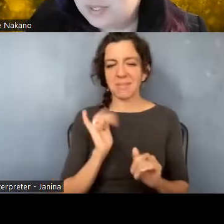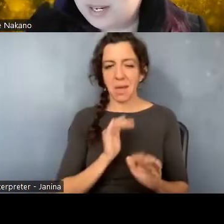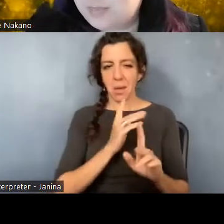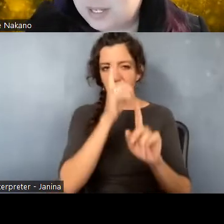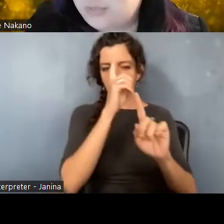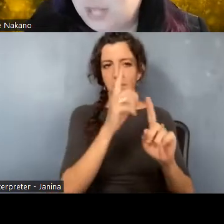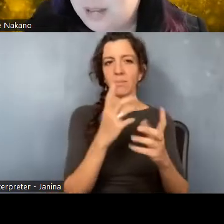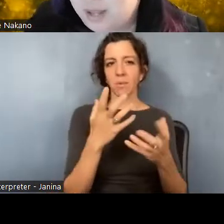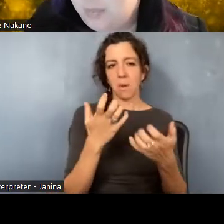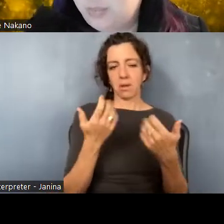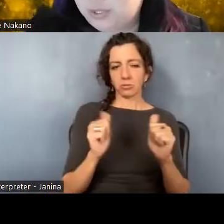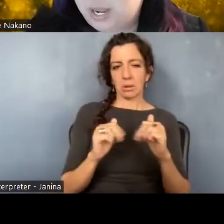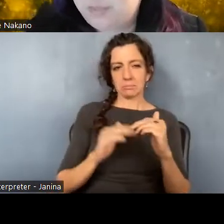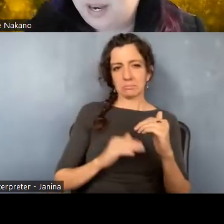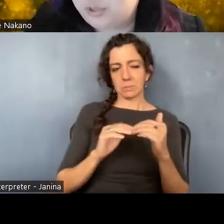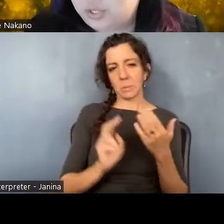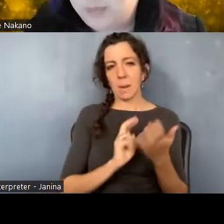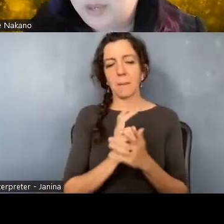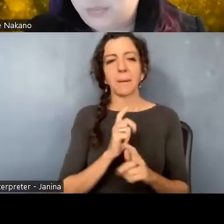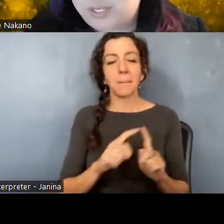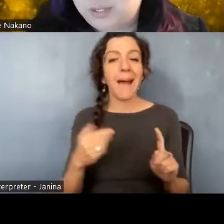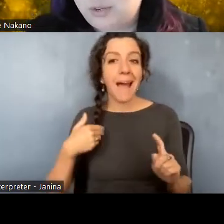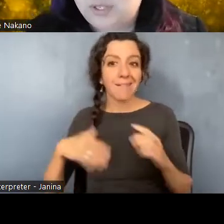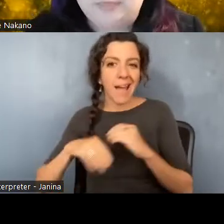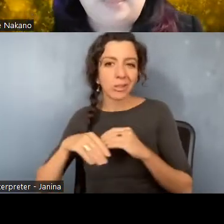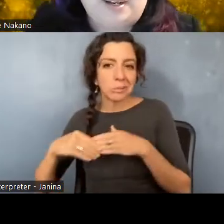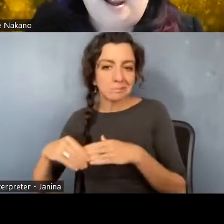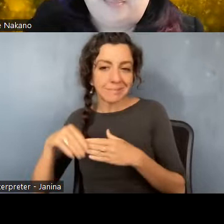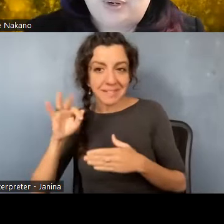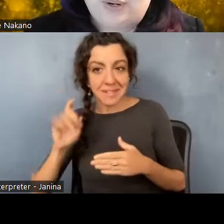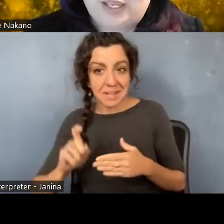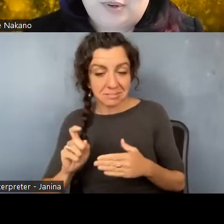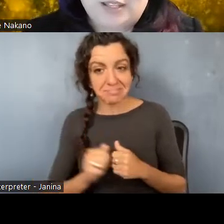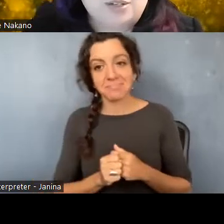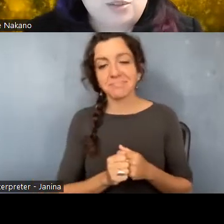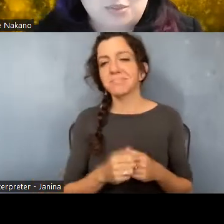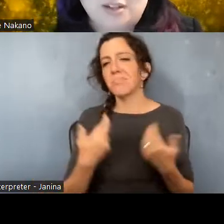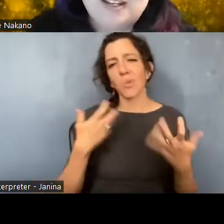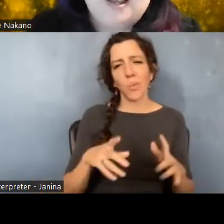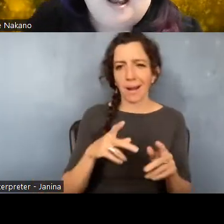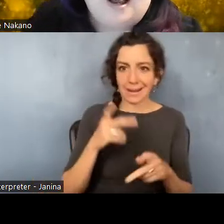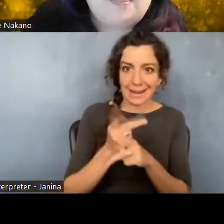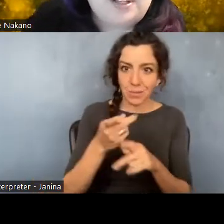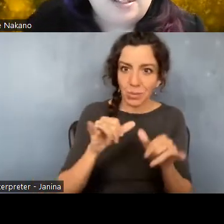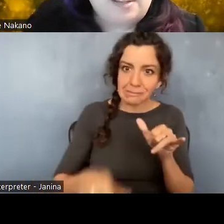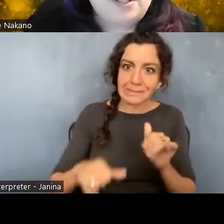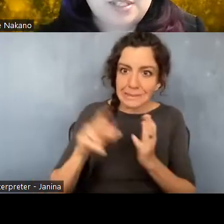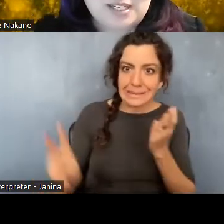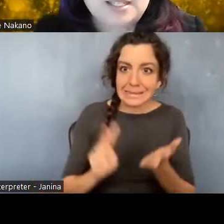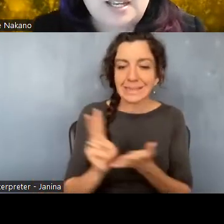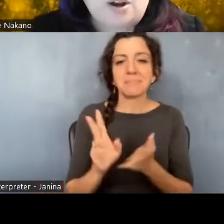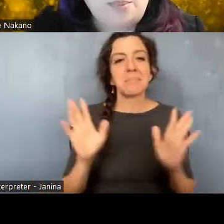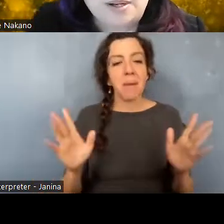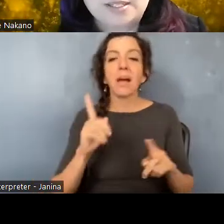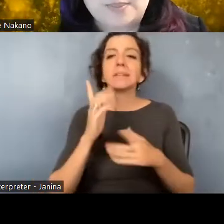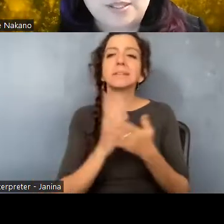end it within 90 minutes if we can, but we do have that extra time if we need to go over it. But we don't want to keep you guys here too long. But some